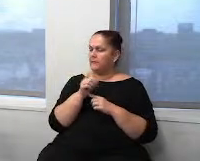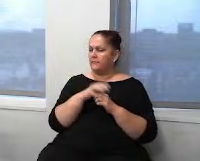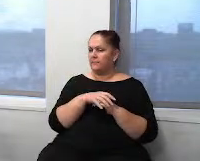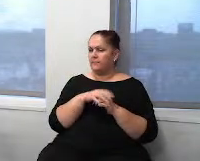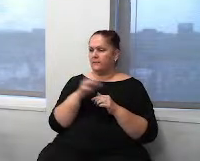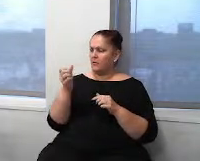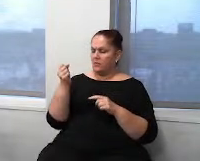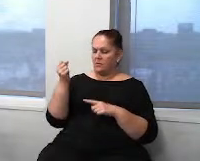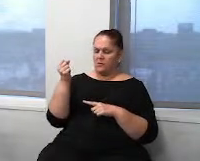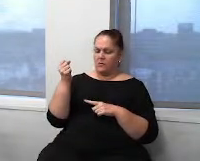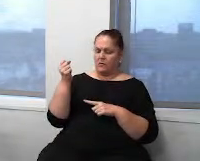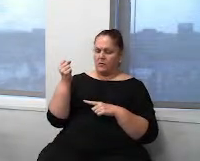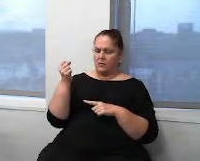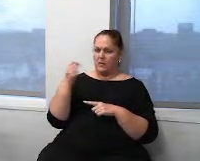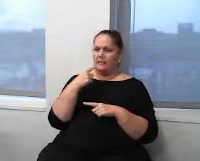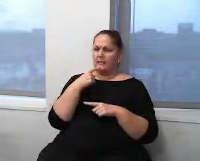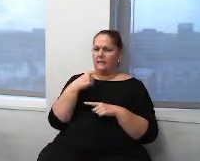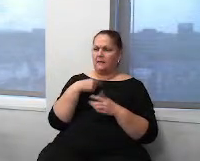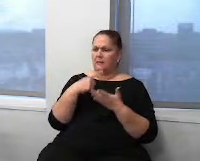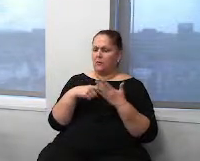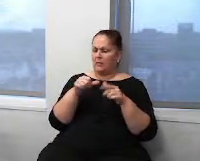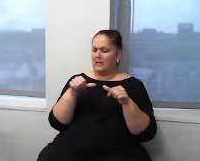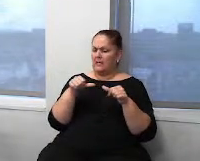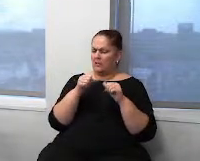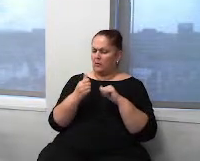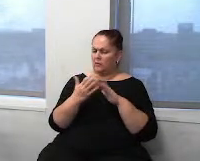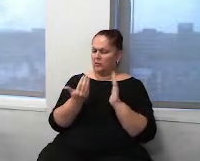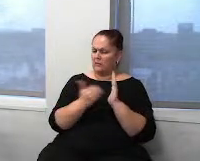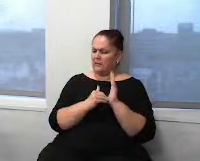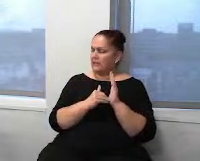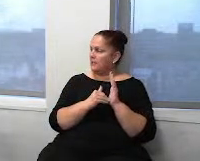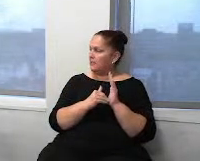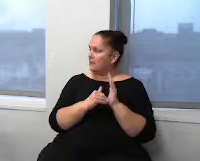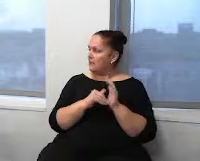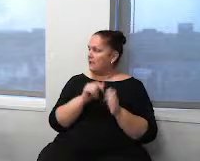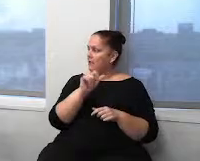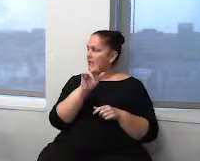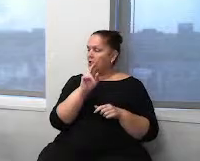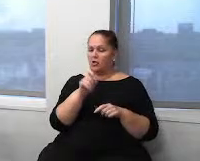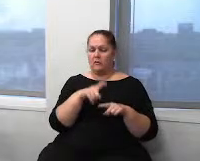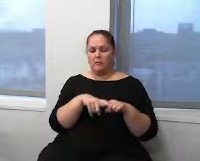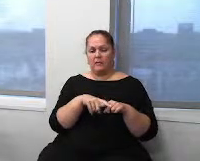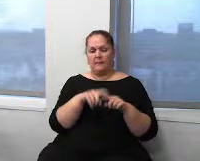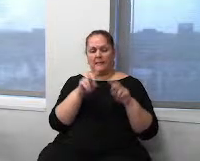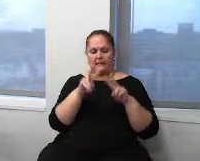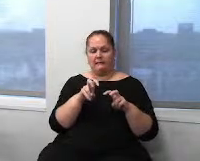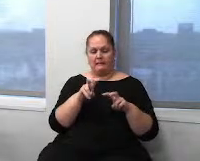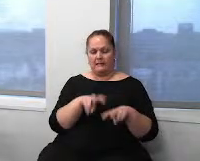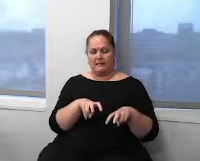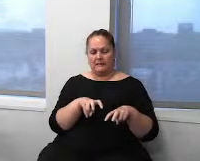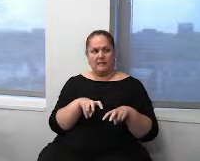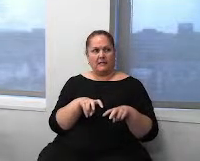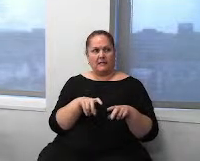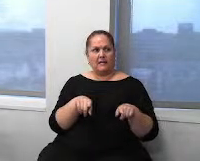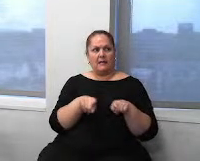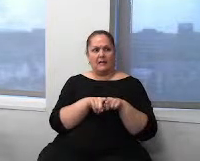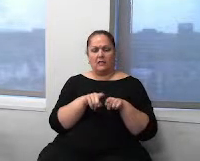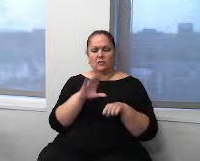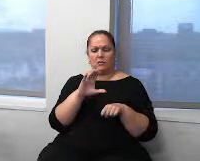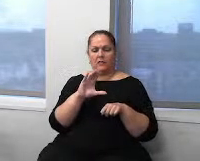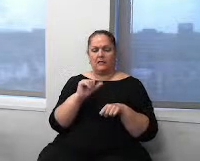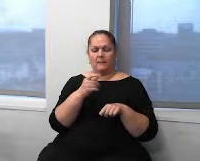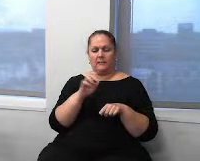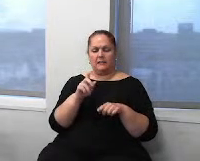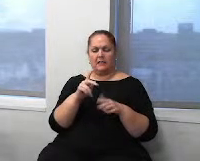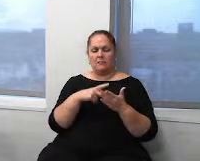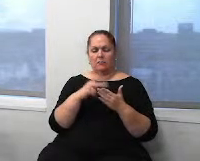One second. reliability. 1 second, please. Tell me what area you want to address again. LUMA's reliability analysis